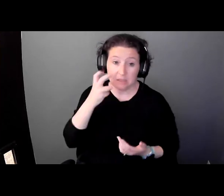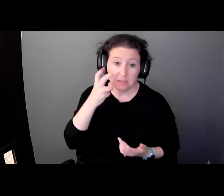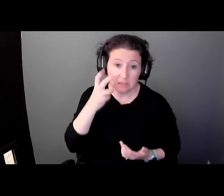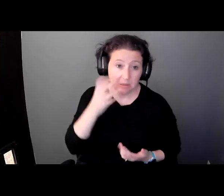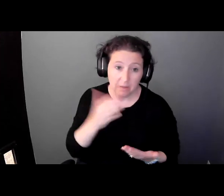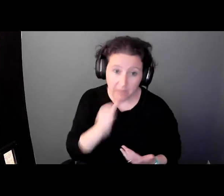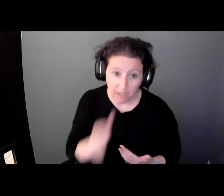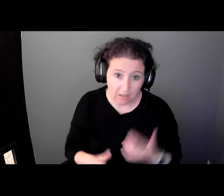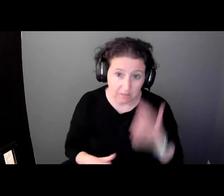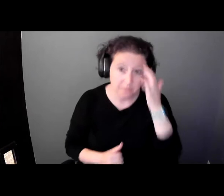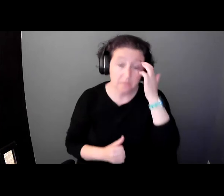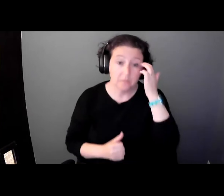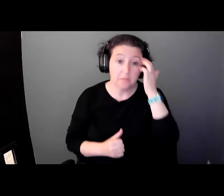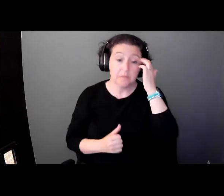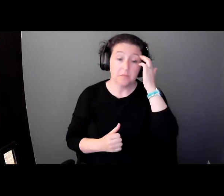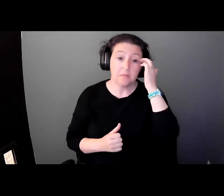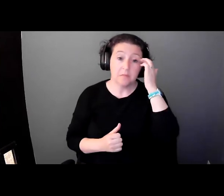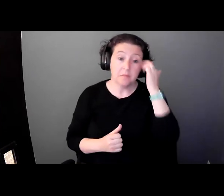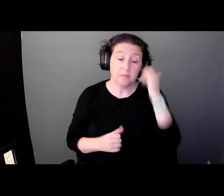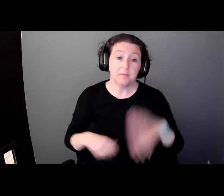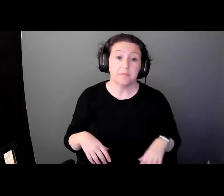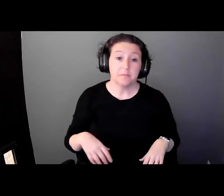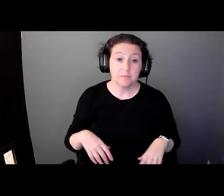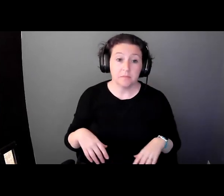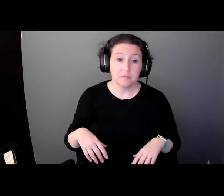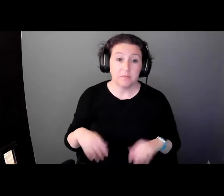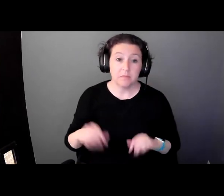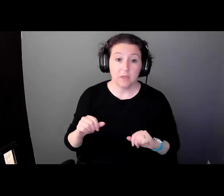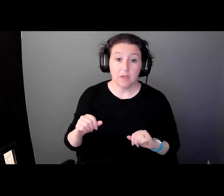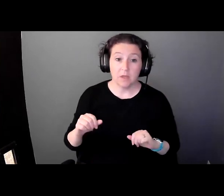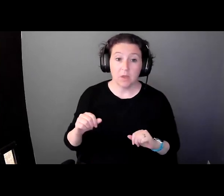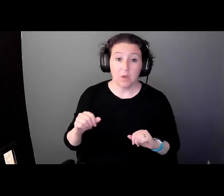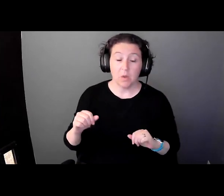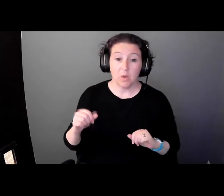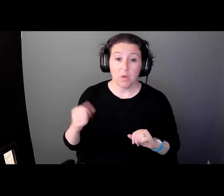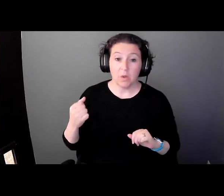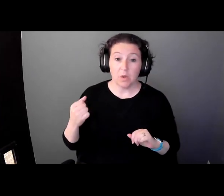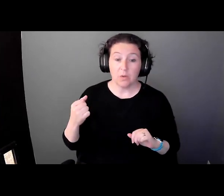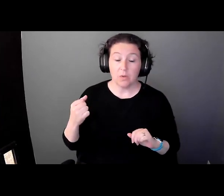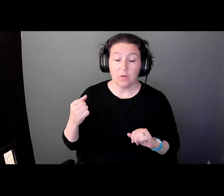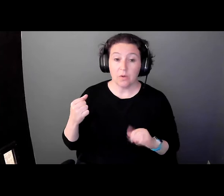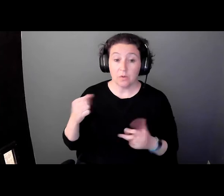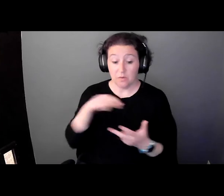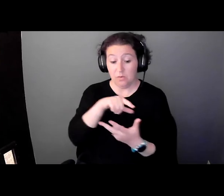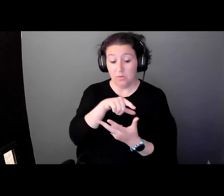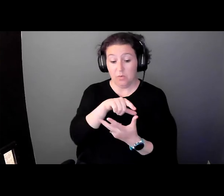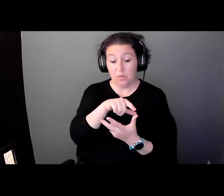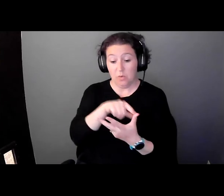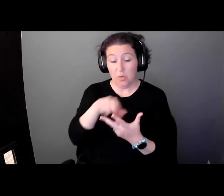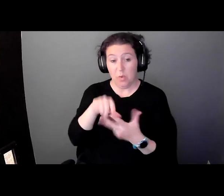Early information suggests that Delta may be worse in younger individuals than the prior variants, but this